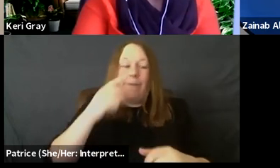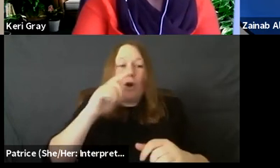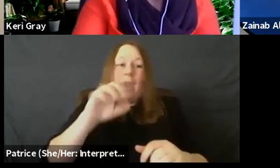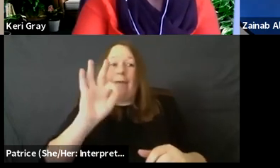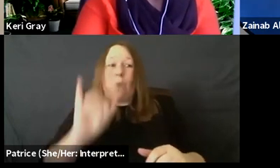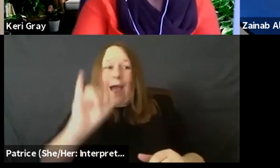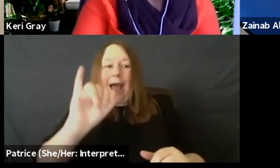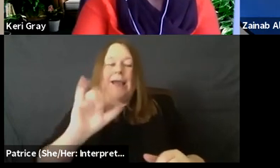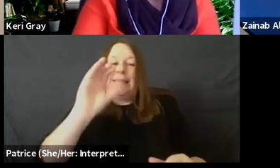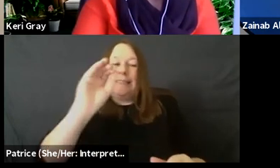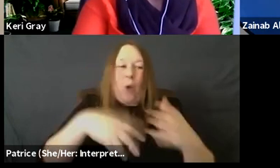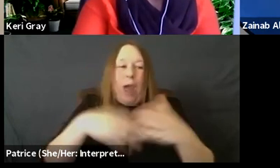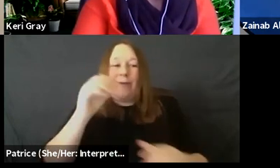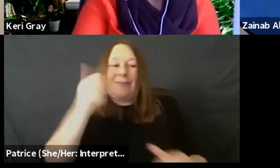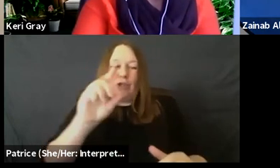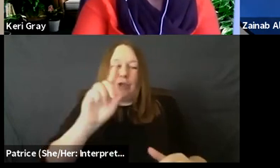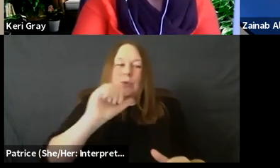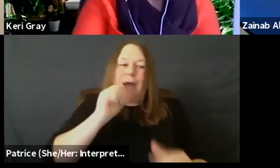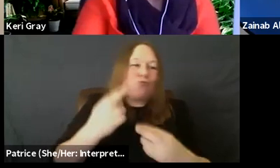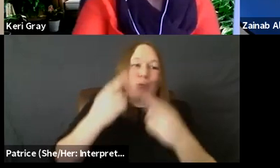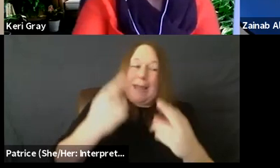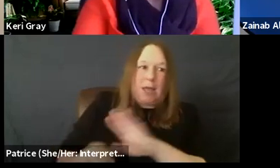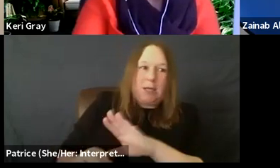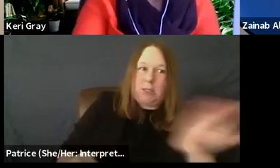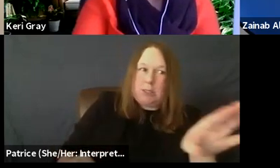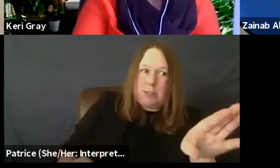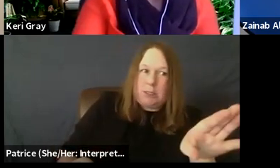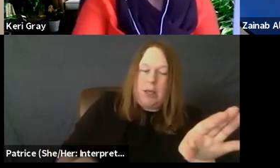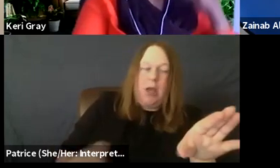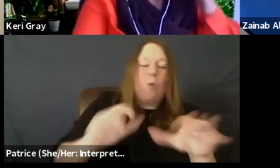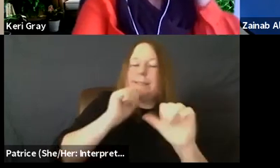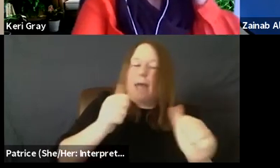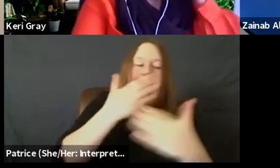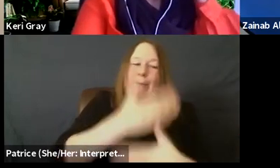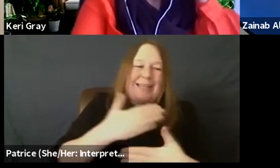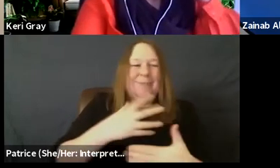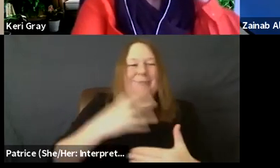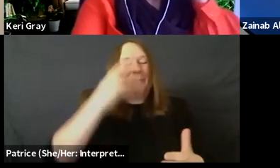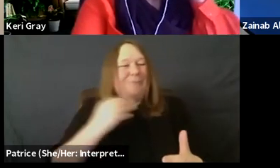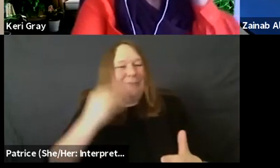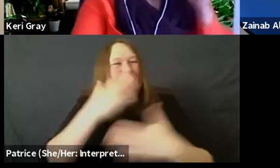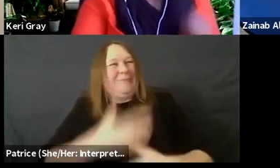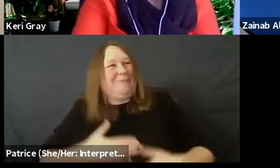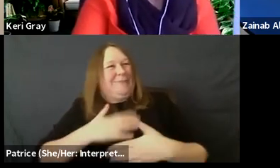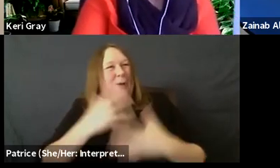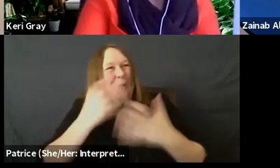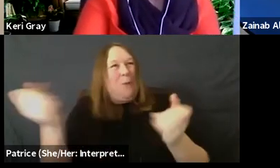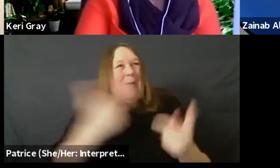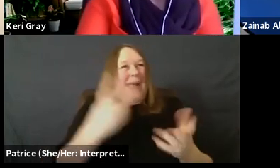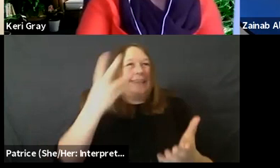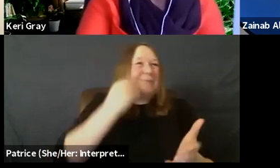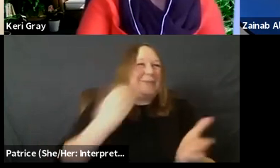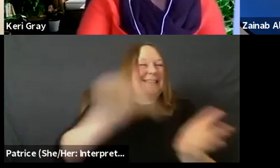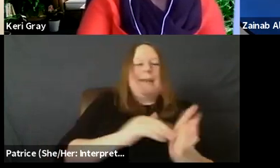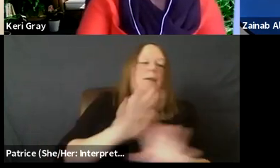record, 0 out of 10 do not recommend, was not a pleasant or enjoyable experience, would not like to repeat, please